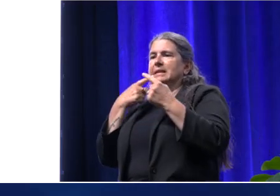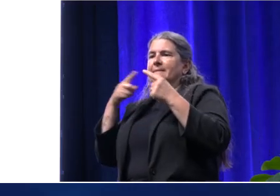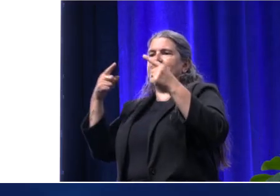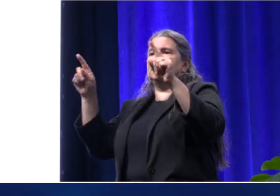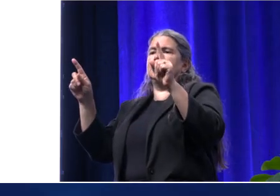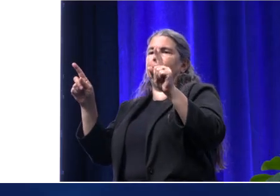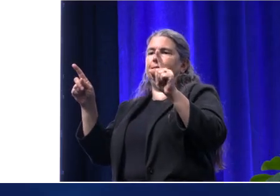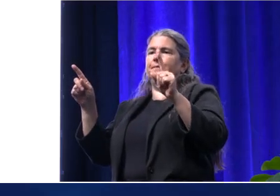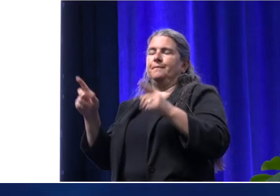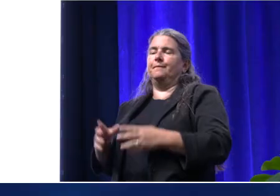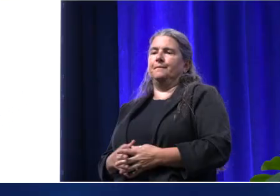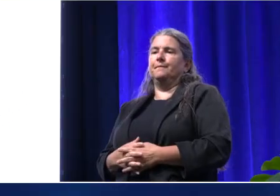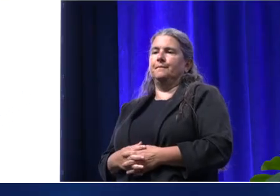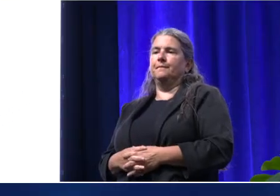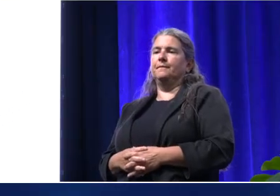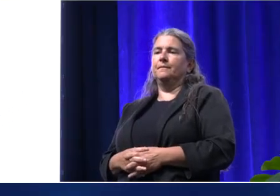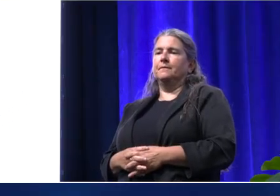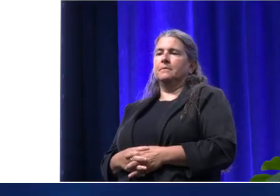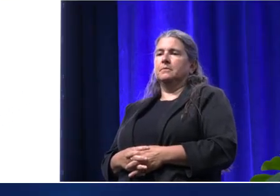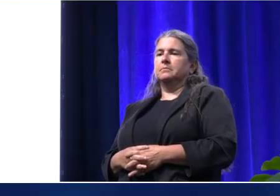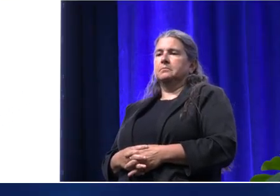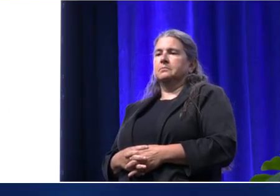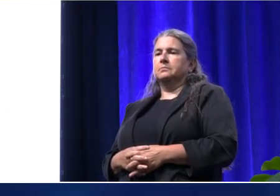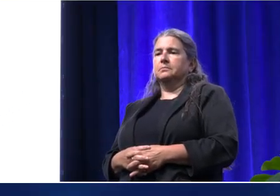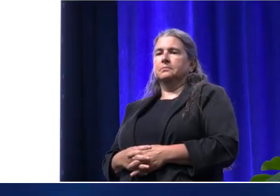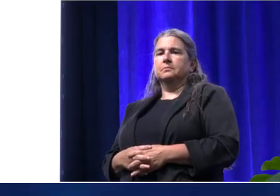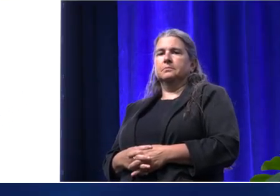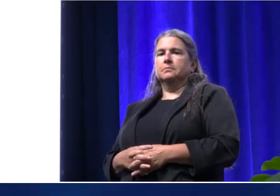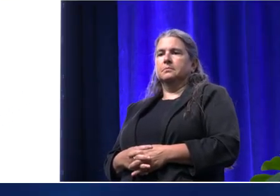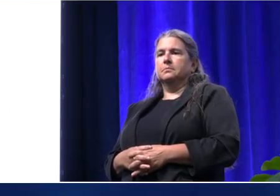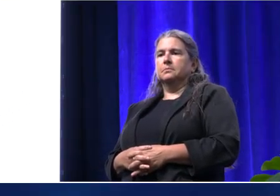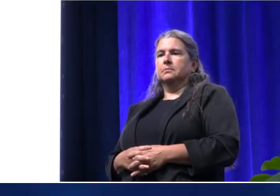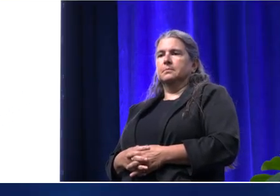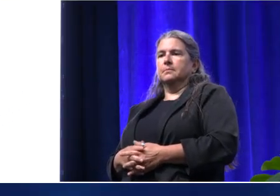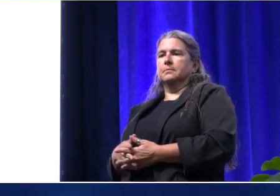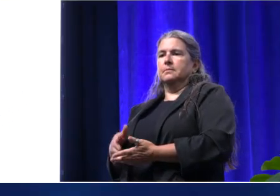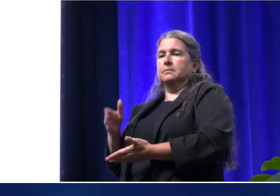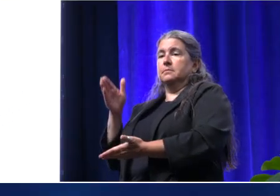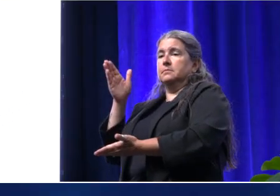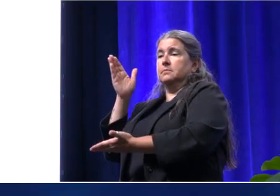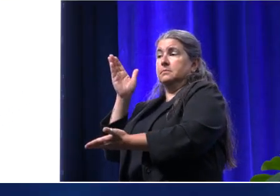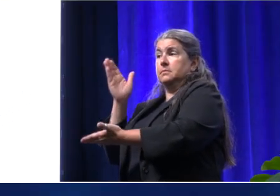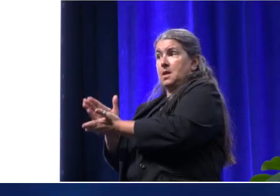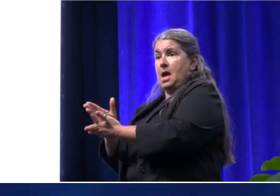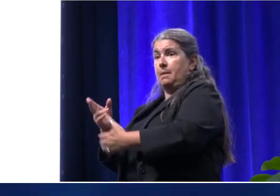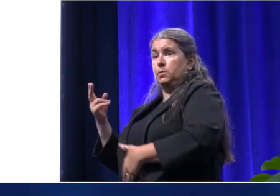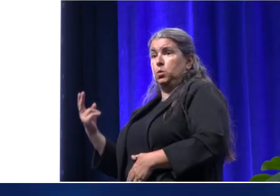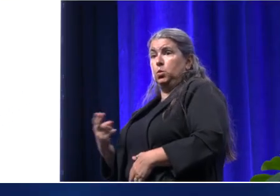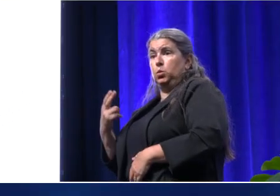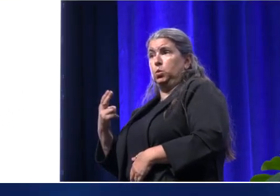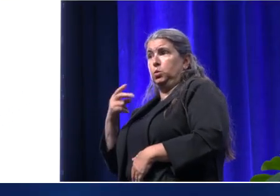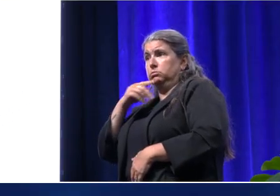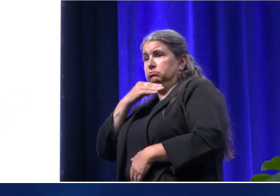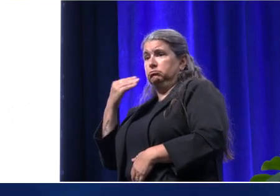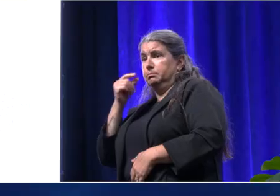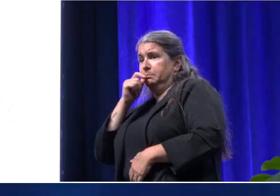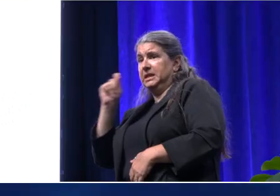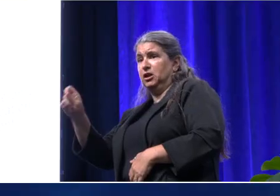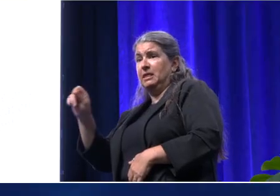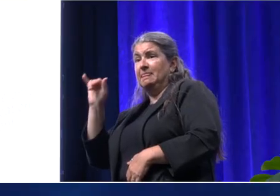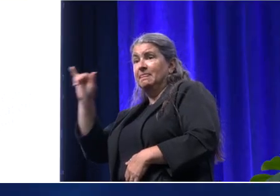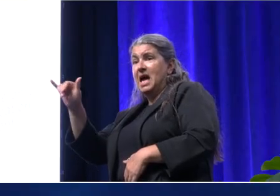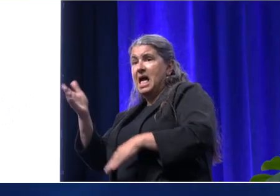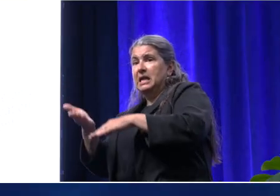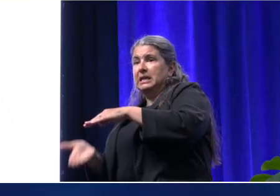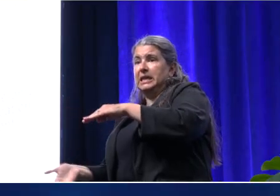Abstinence-based therapy, residential, actually increases the risk of overdose death in 1